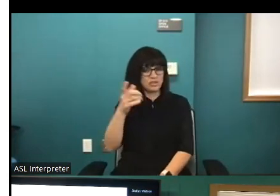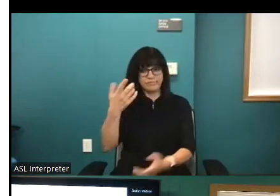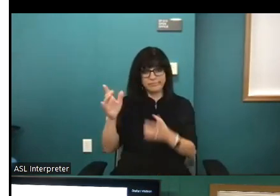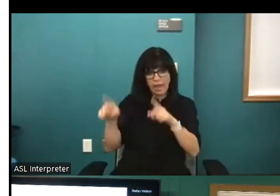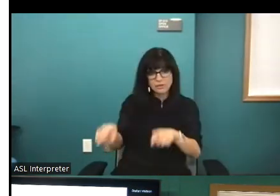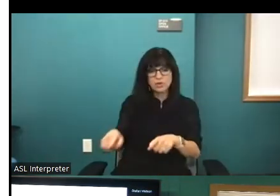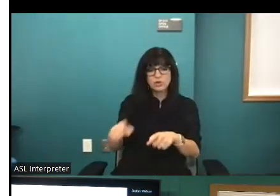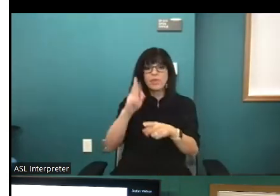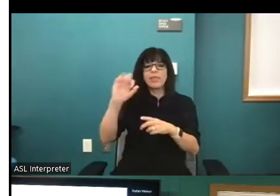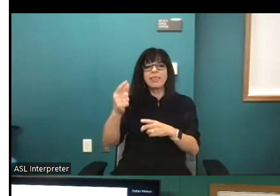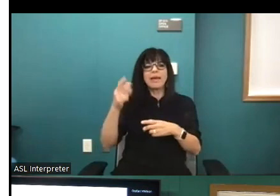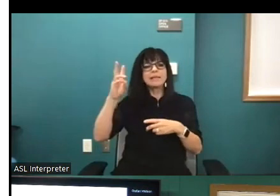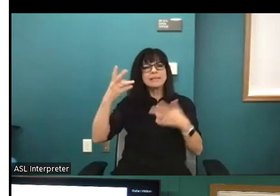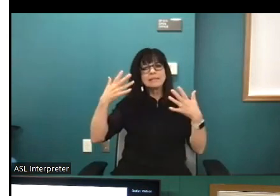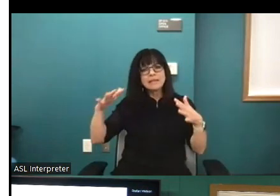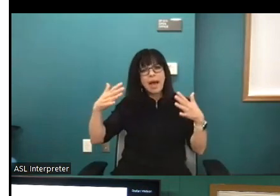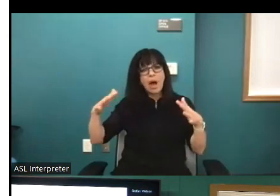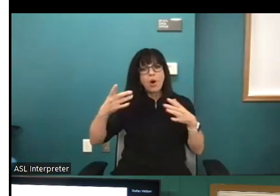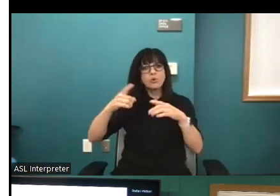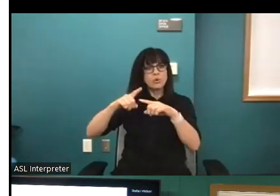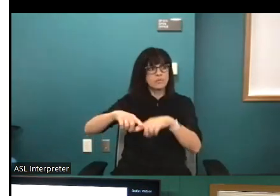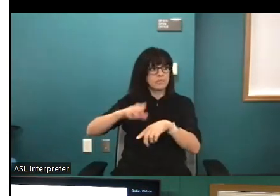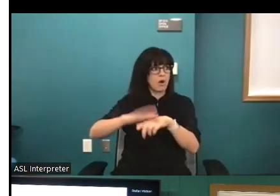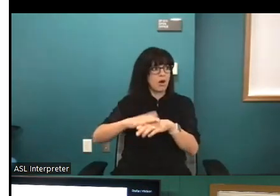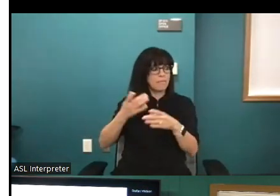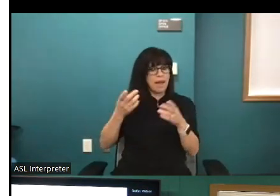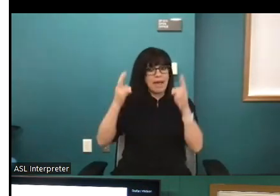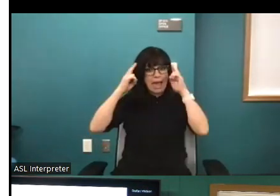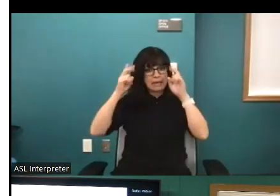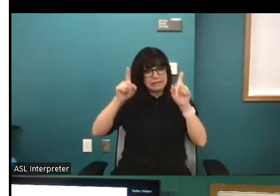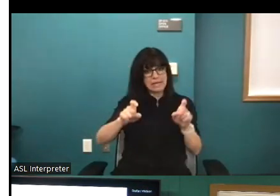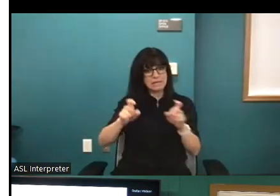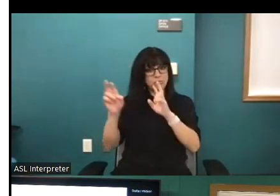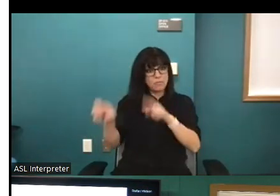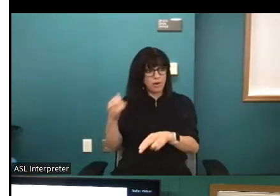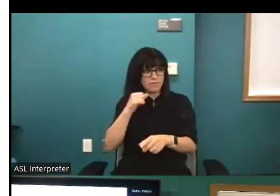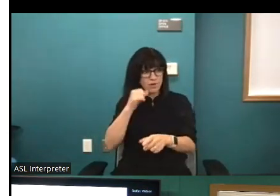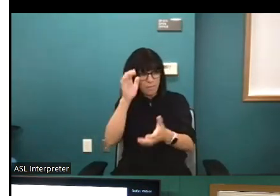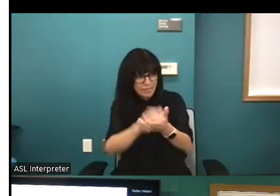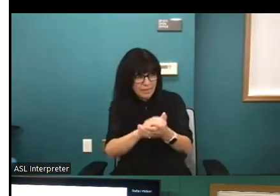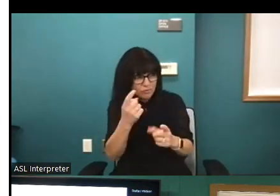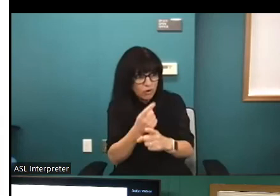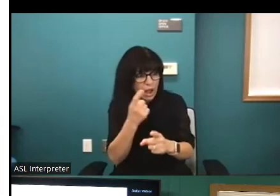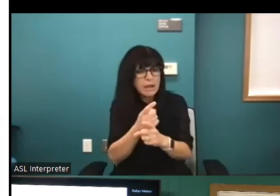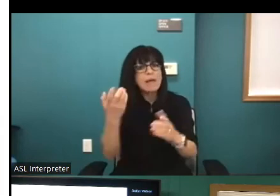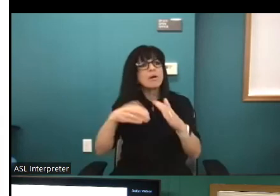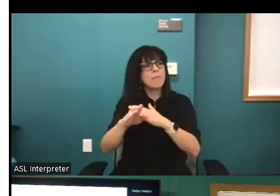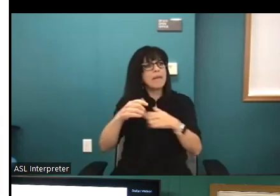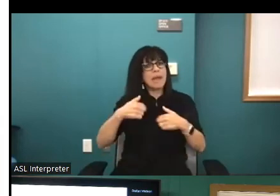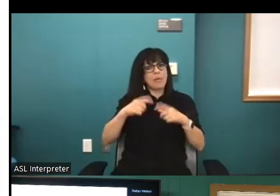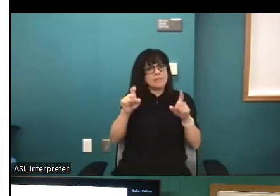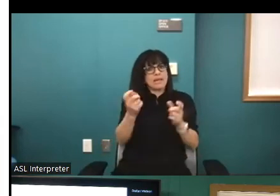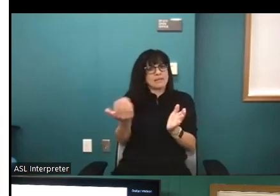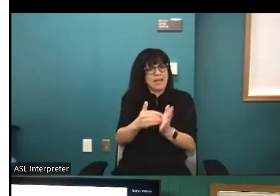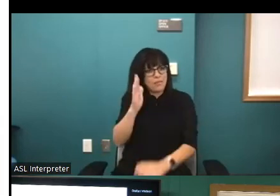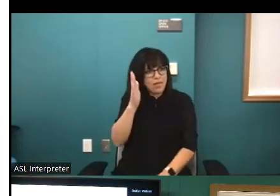Some of this, you know, the ling sounds, you can depend on my ADA testing report. And if you don't believe that that's right, have them come in. Maybe it's changed and I will do it again.